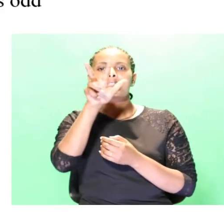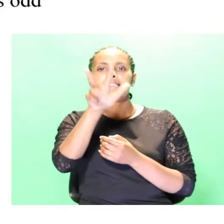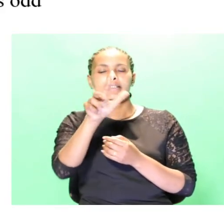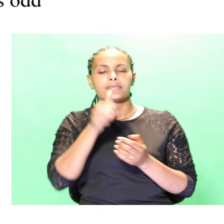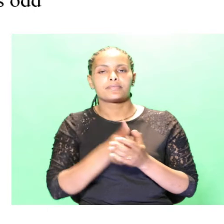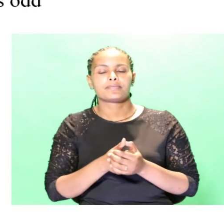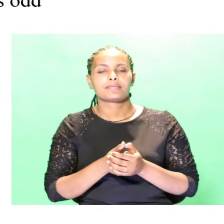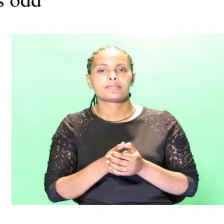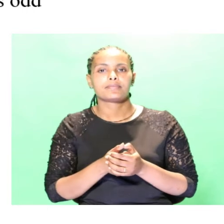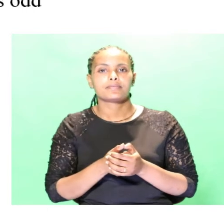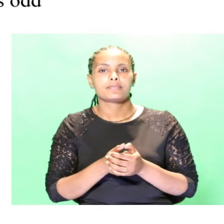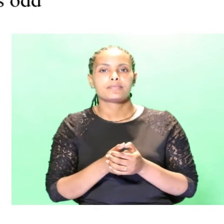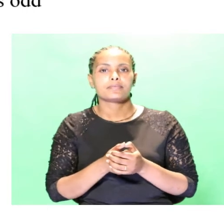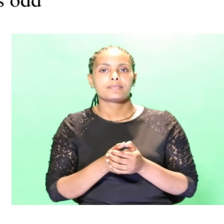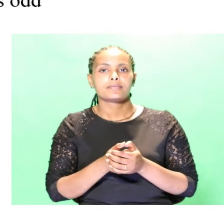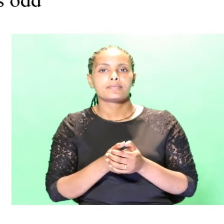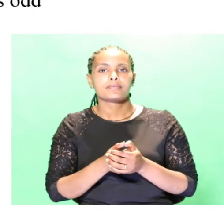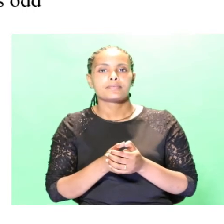6.13.